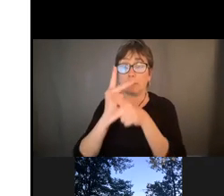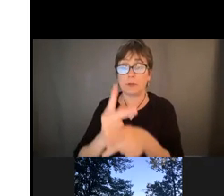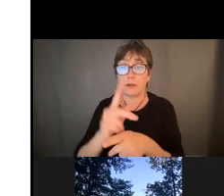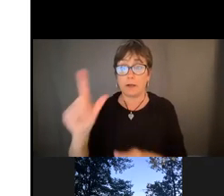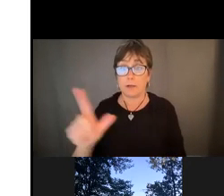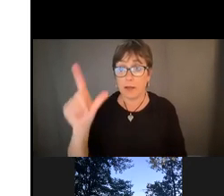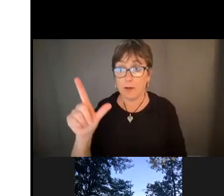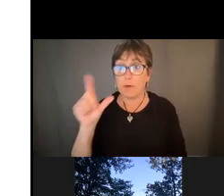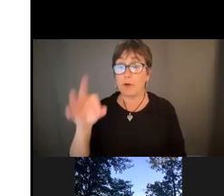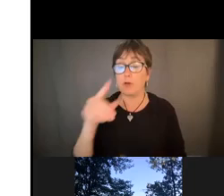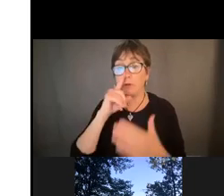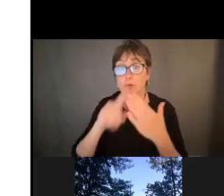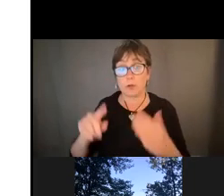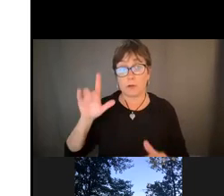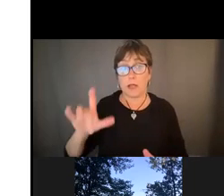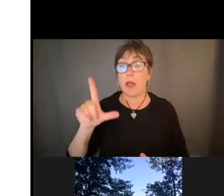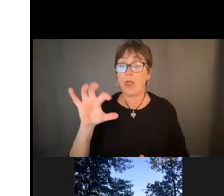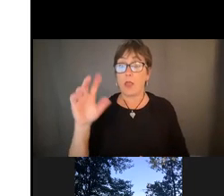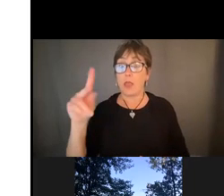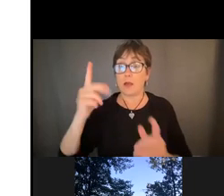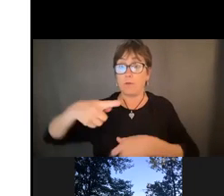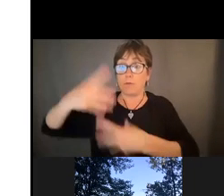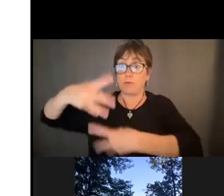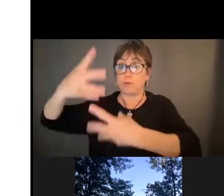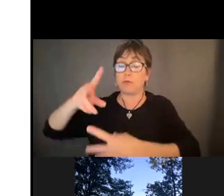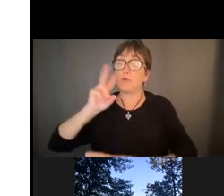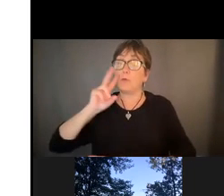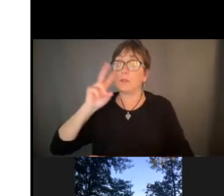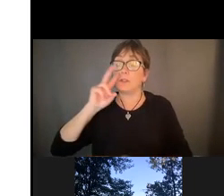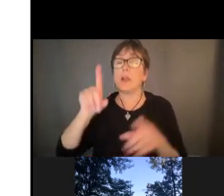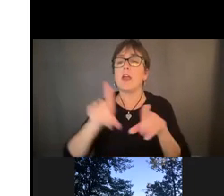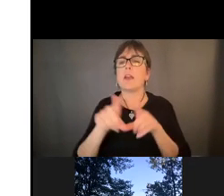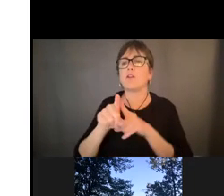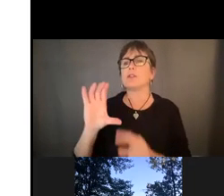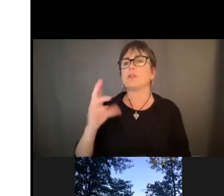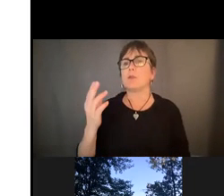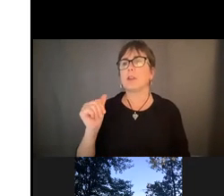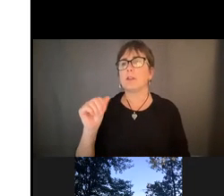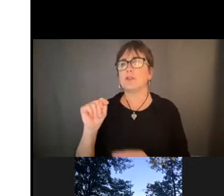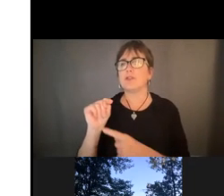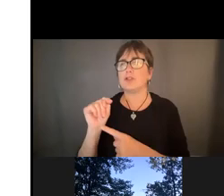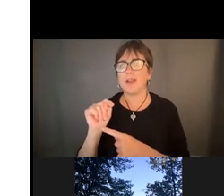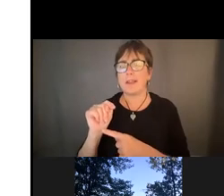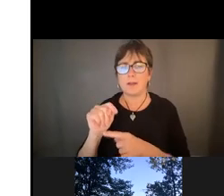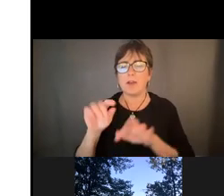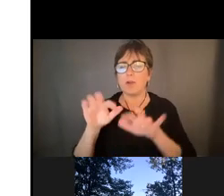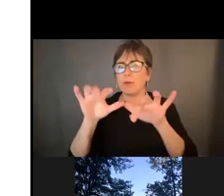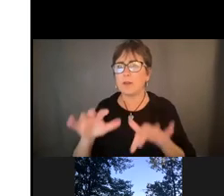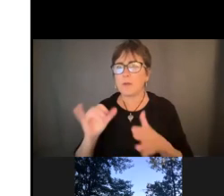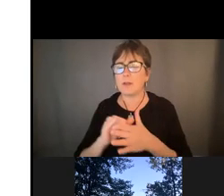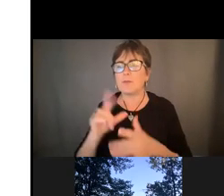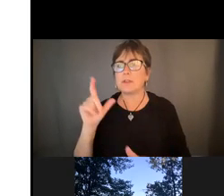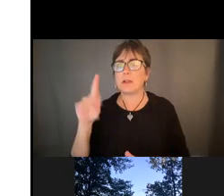the link on that slide. And as was mentioned in the chat, there was a link provided directly to the resources in